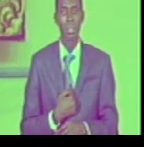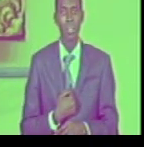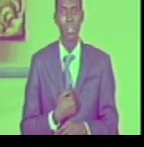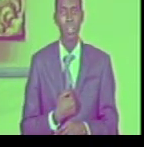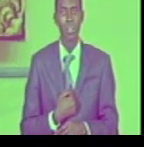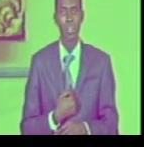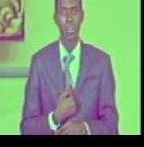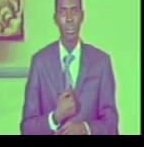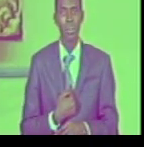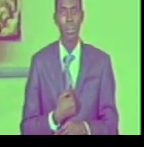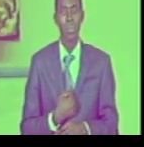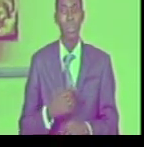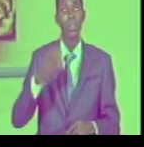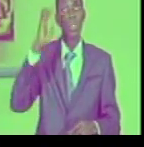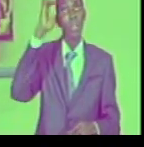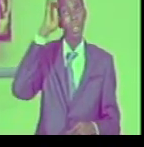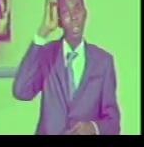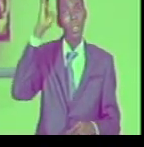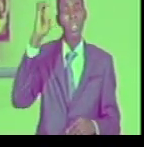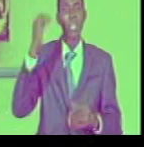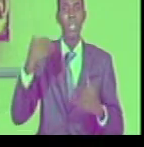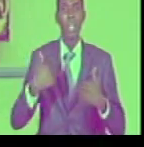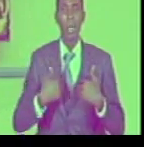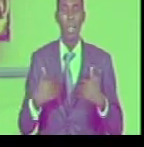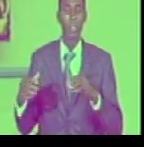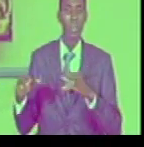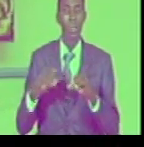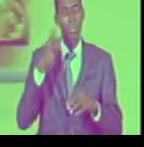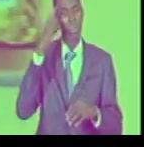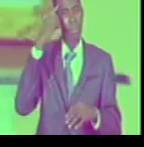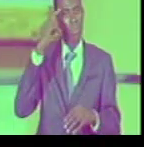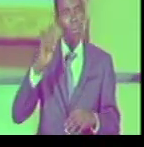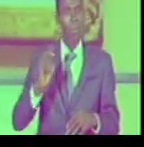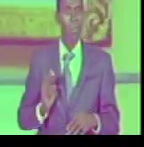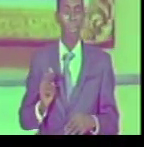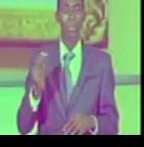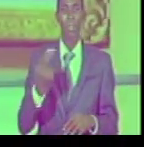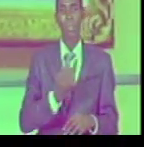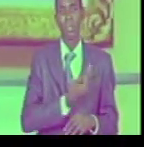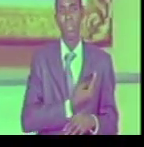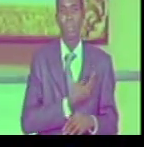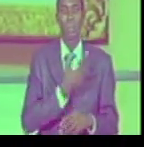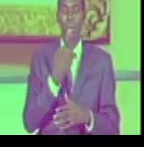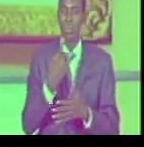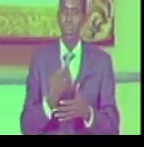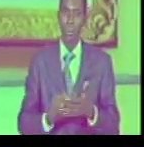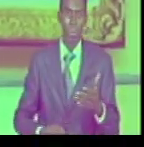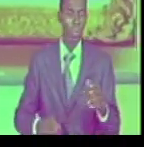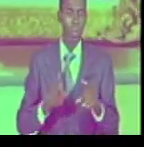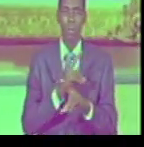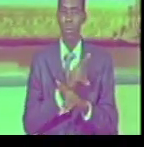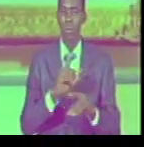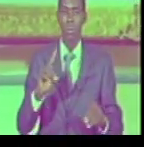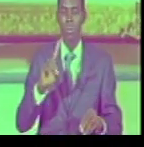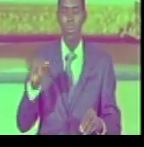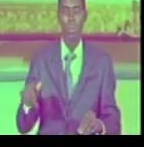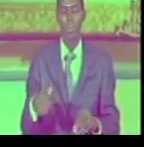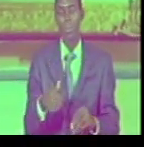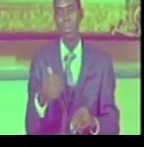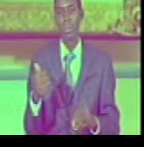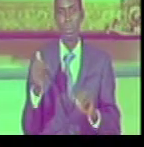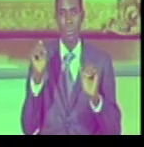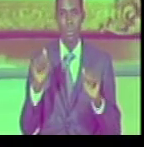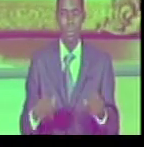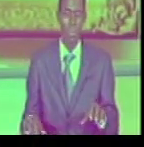He has done for us. Has he done it for you? What nobody else could do. Worship